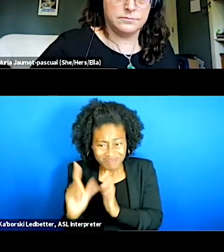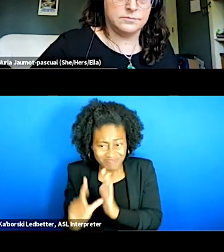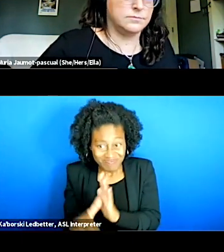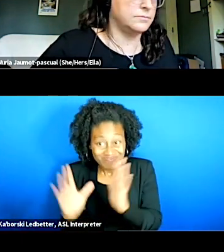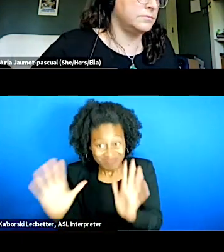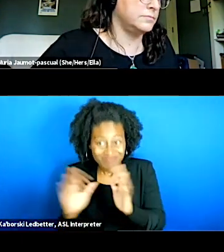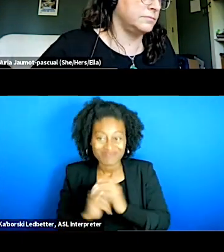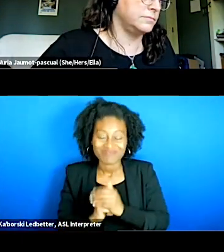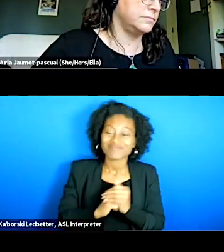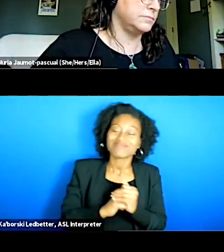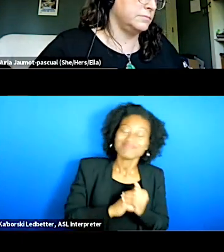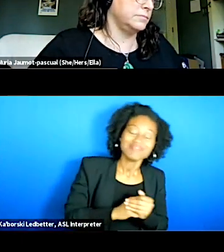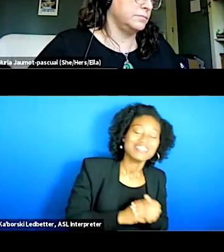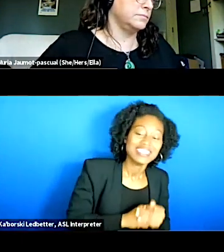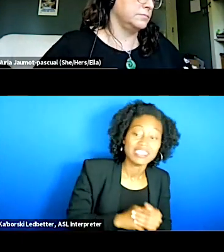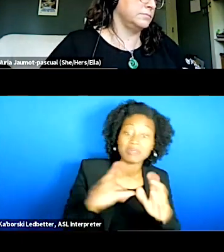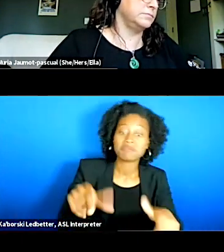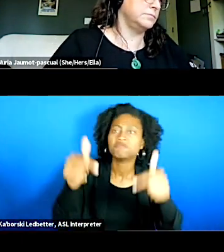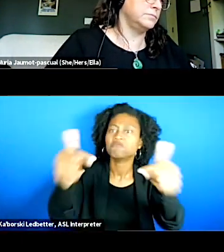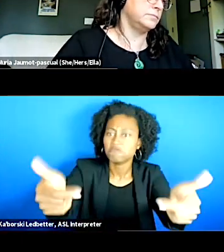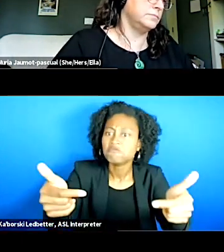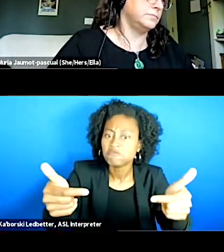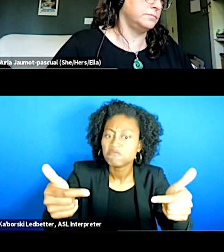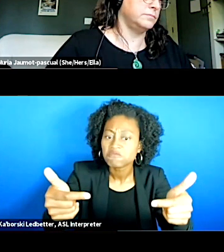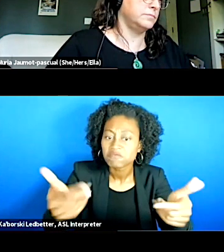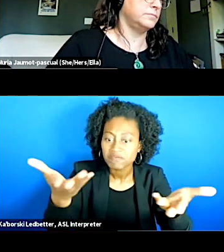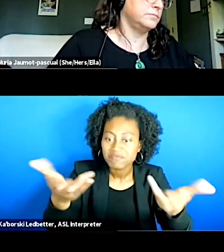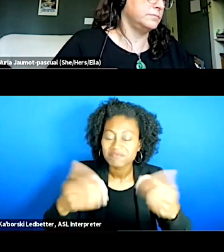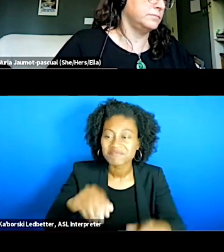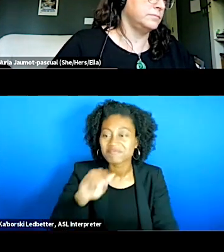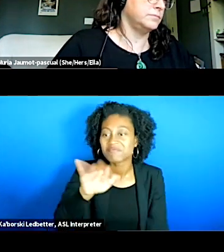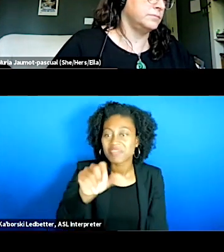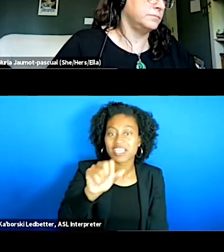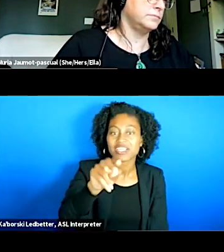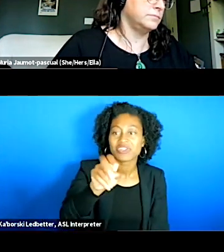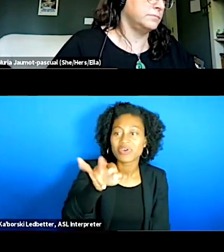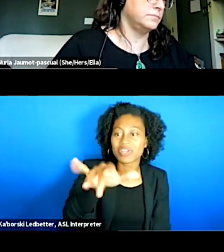let you turn things back over to Mia and Nuria.